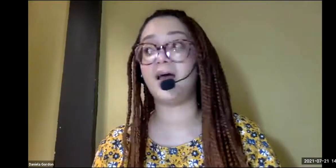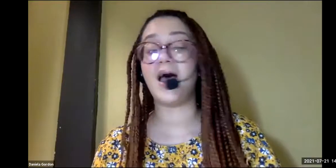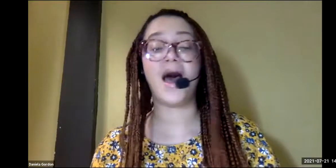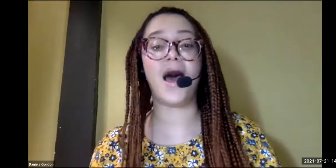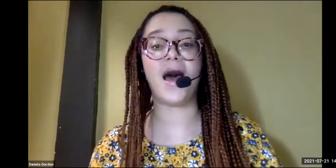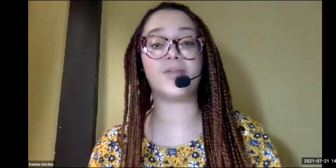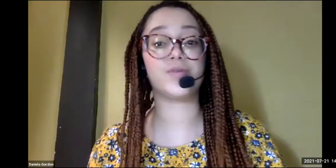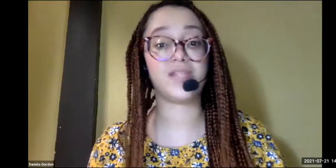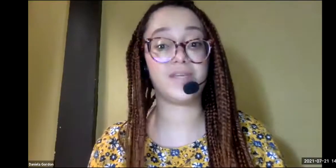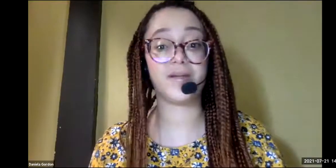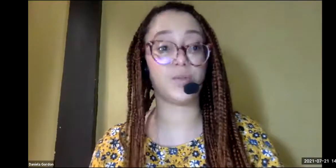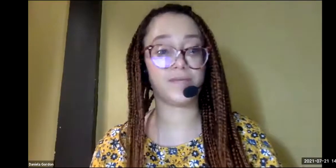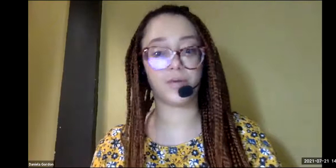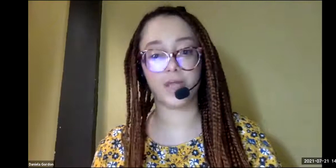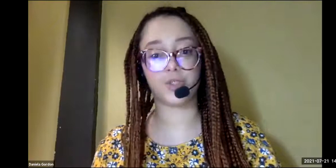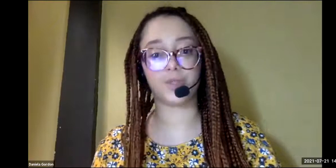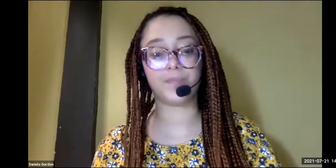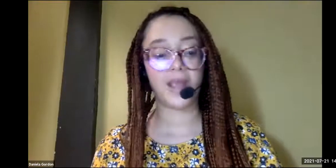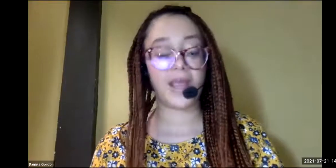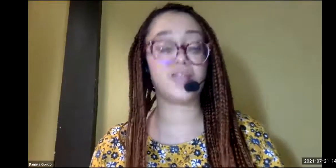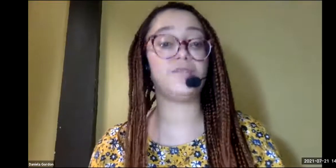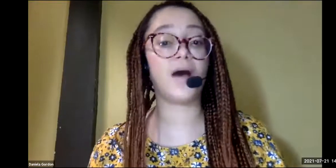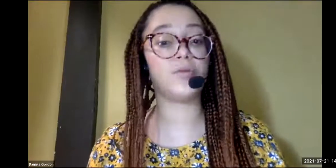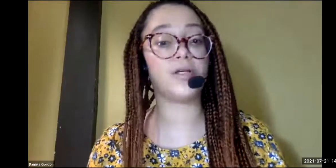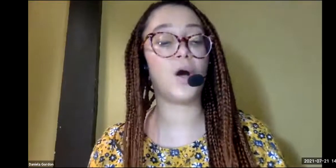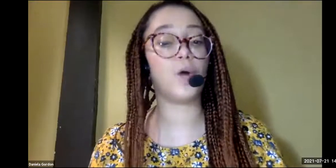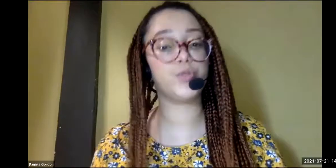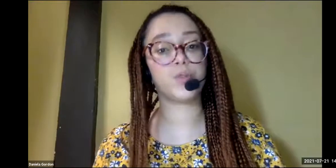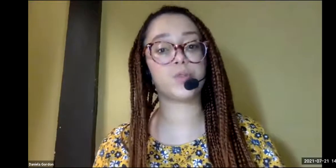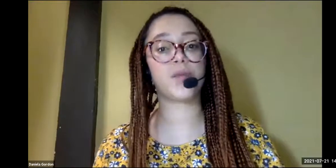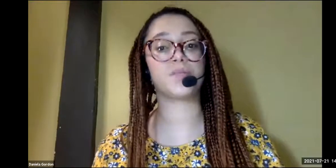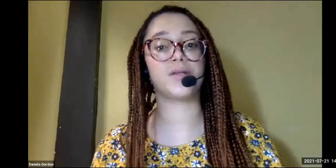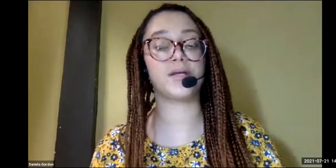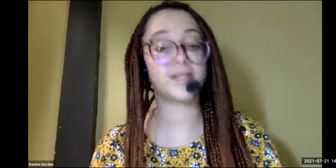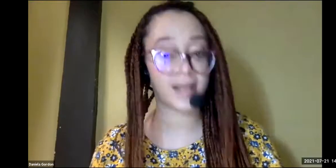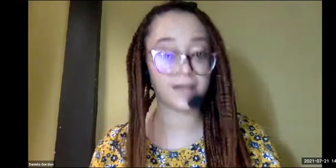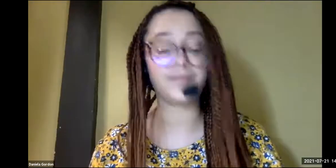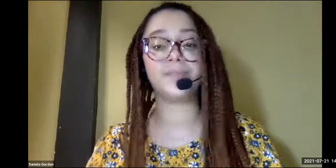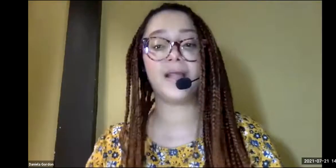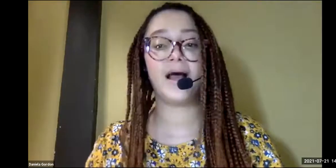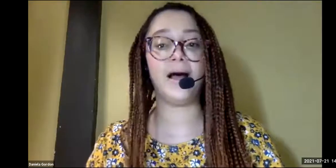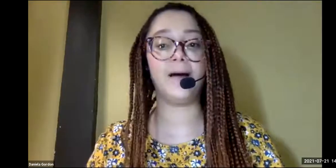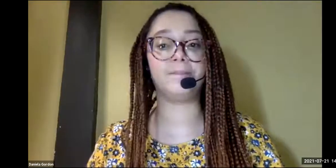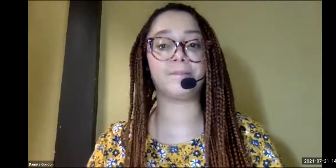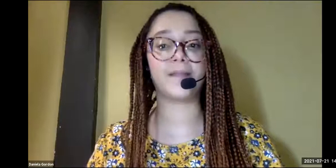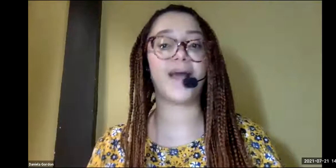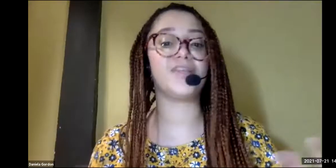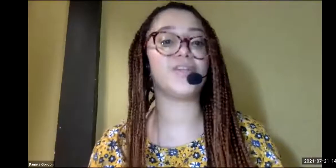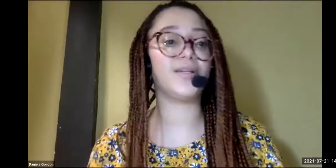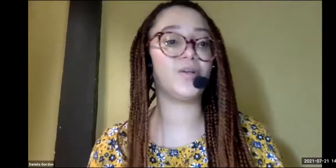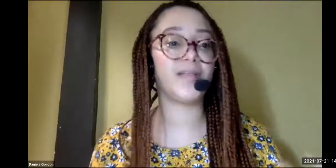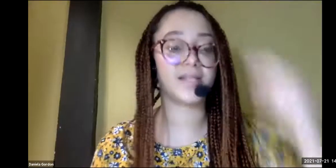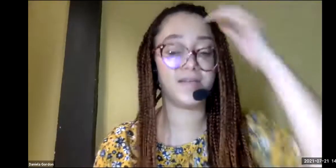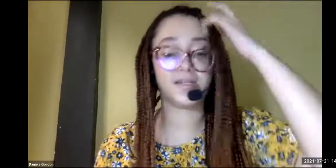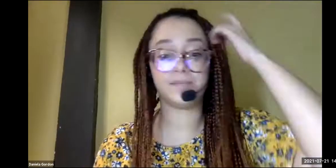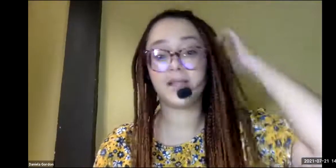have to receive an inclusive education. And she found her own tools to express herself. I